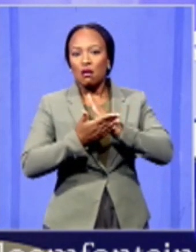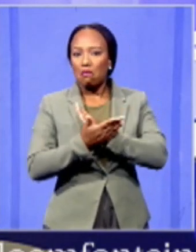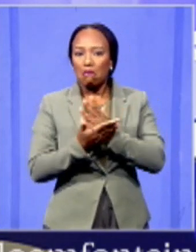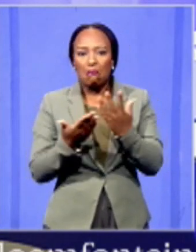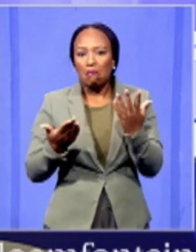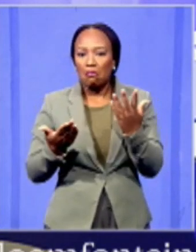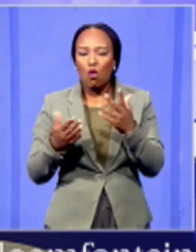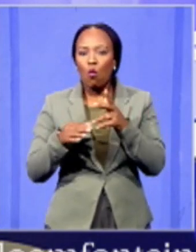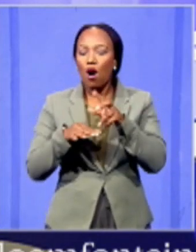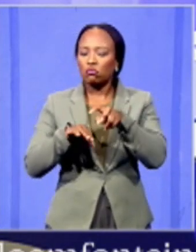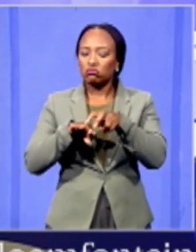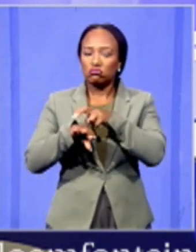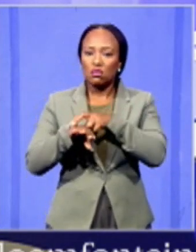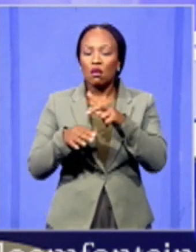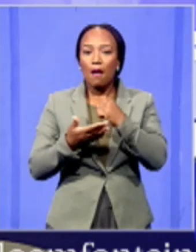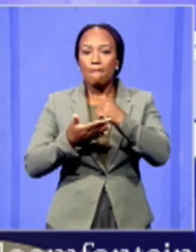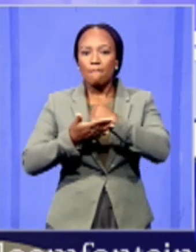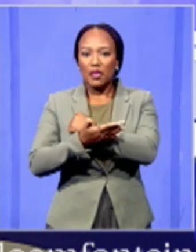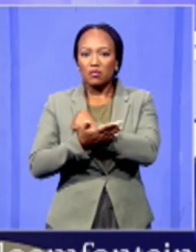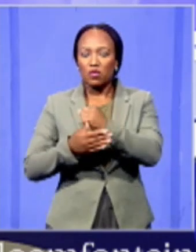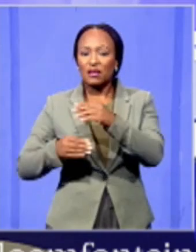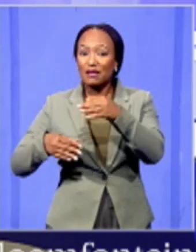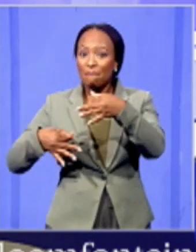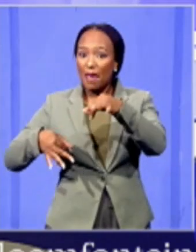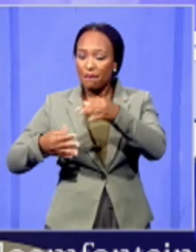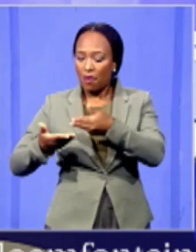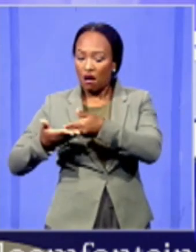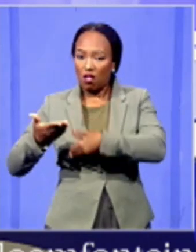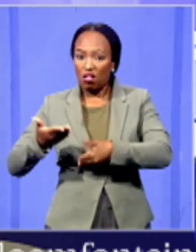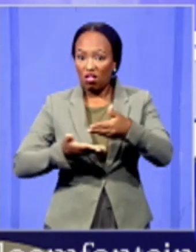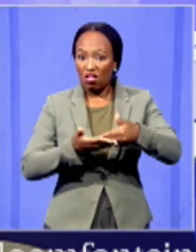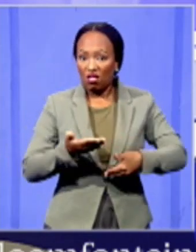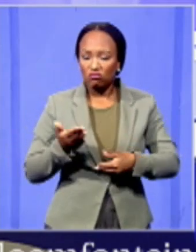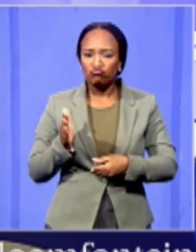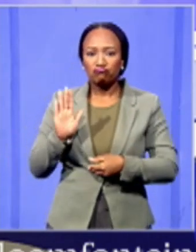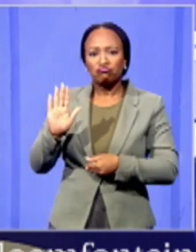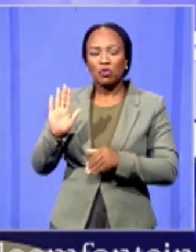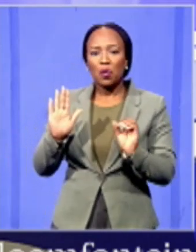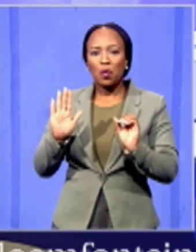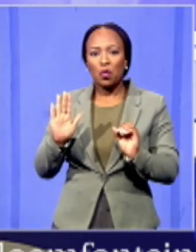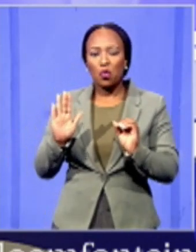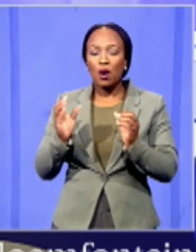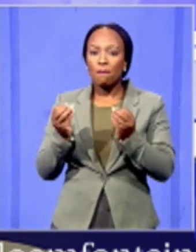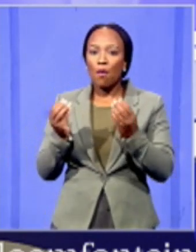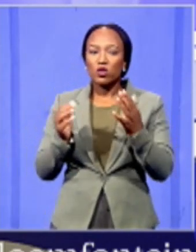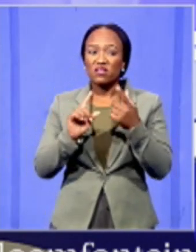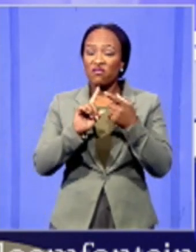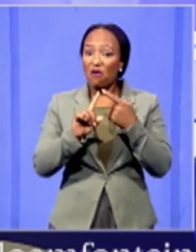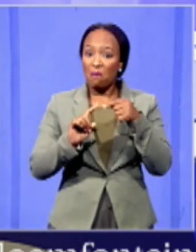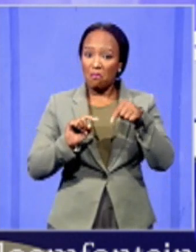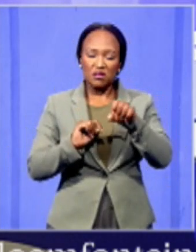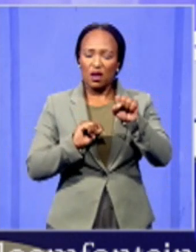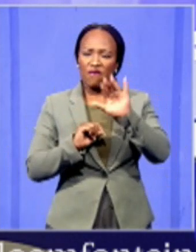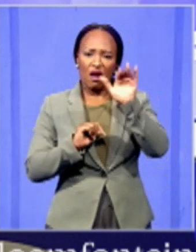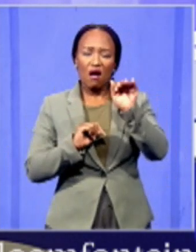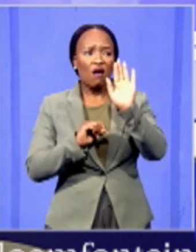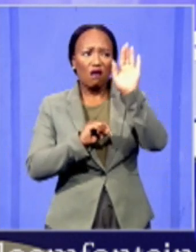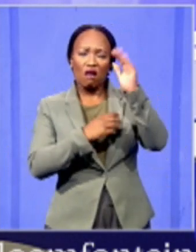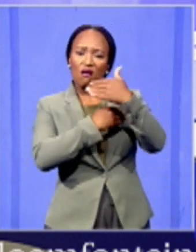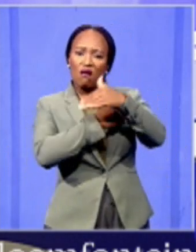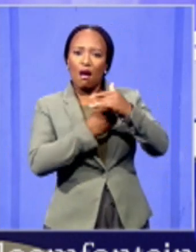ntšha mangwalo a bona maleba mo le ka go le lengwe ba bangwe le badudi bao ba sego molaong ka Afrika Borwa ge sa le sehla sa maikhutšo